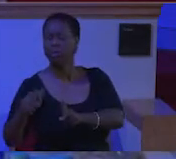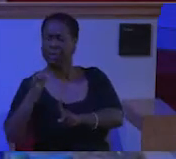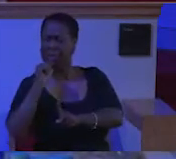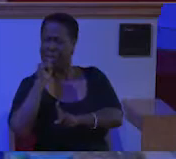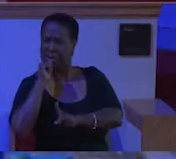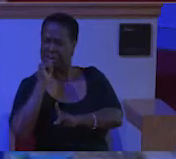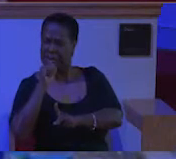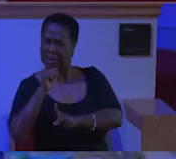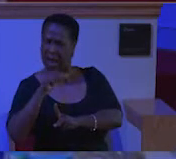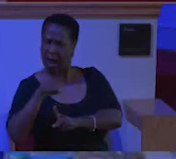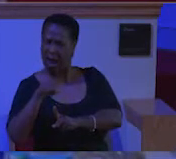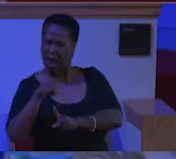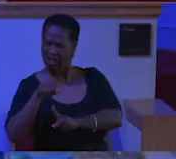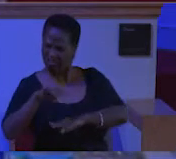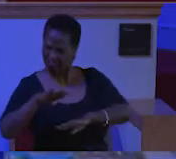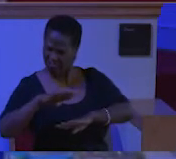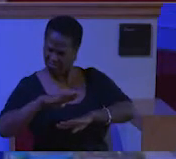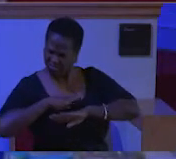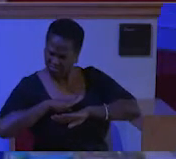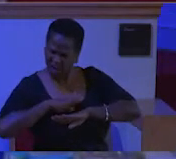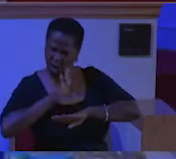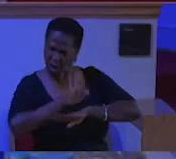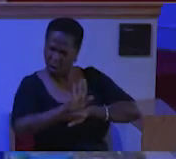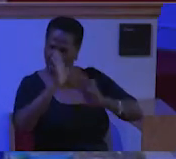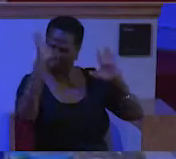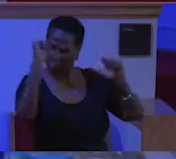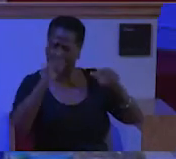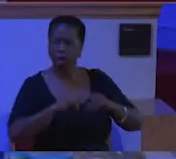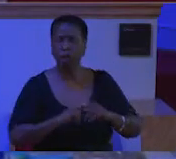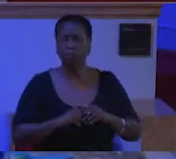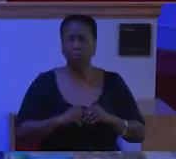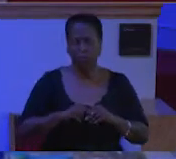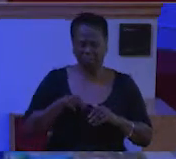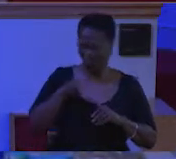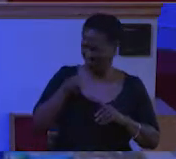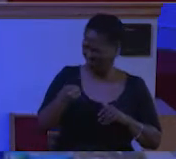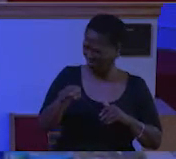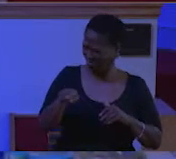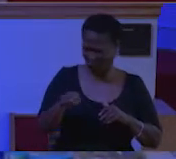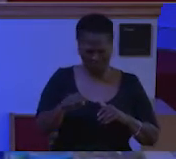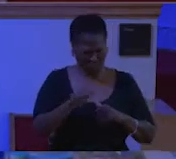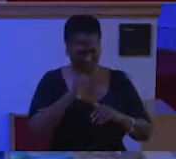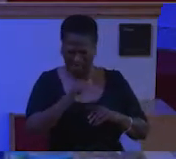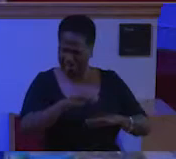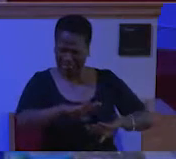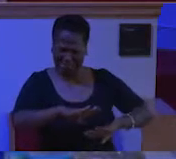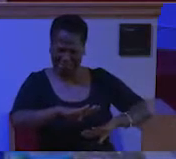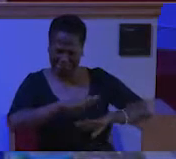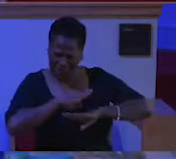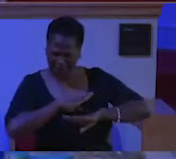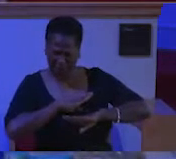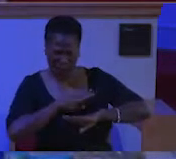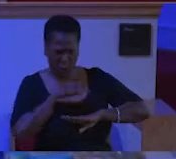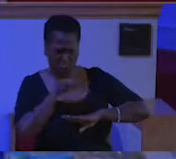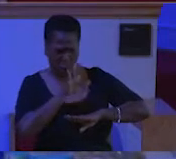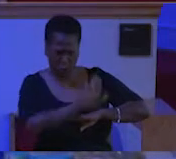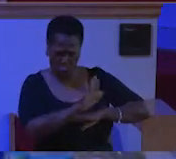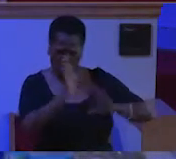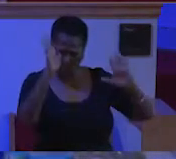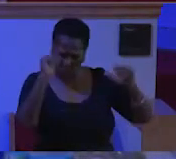your expectation, when they do not satisfy the hopes and